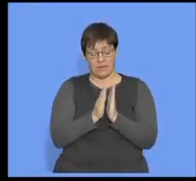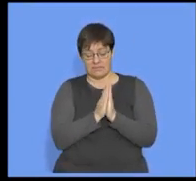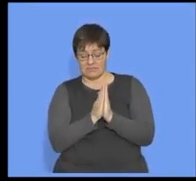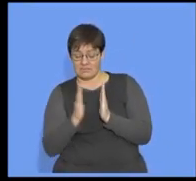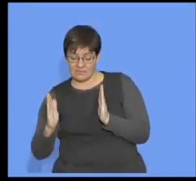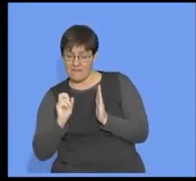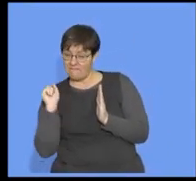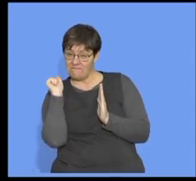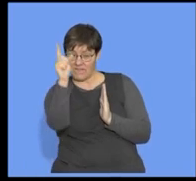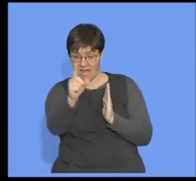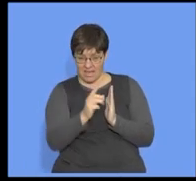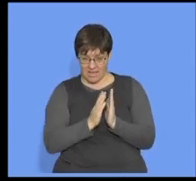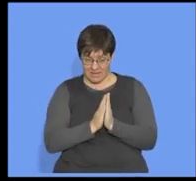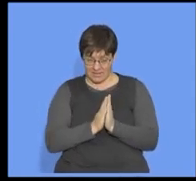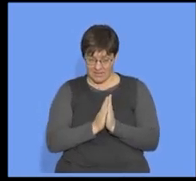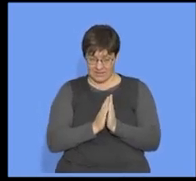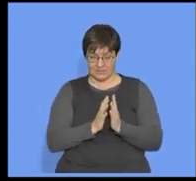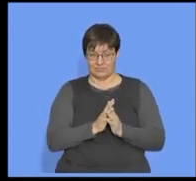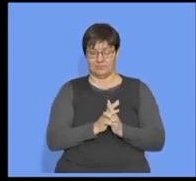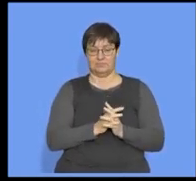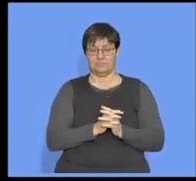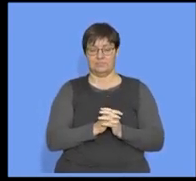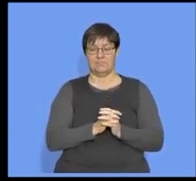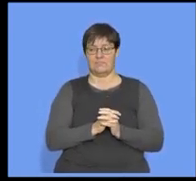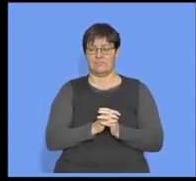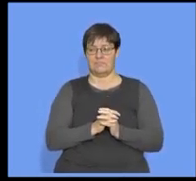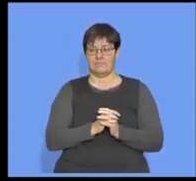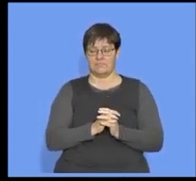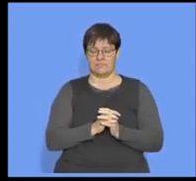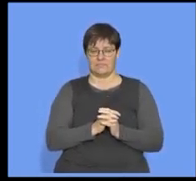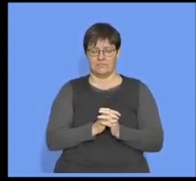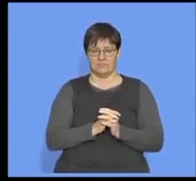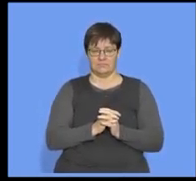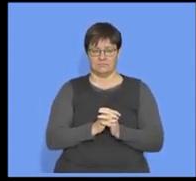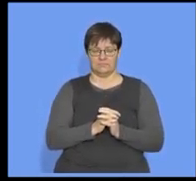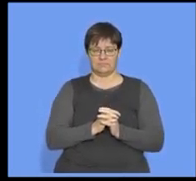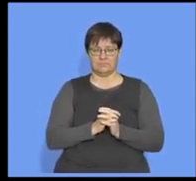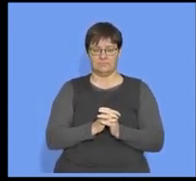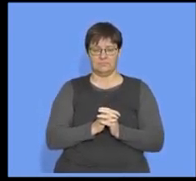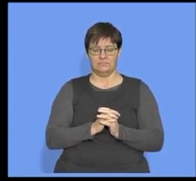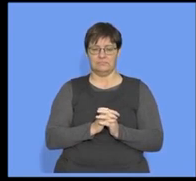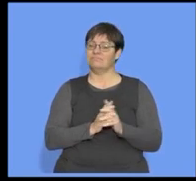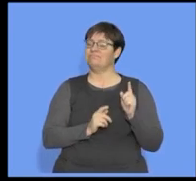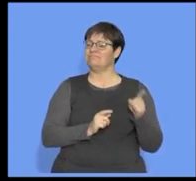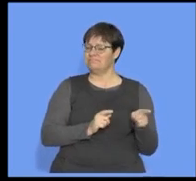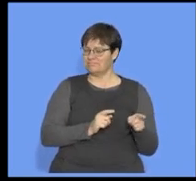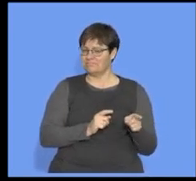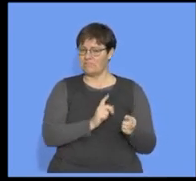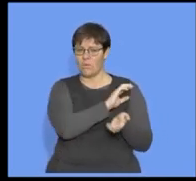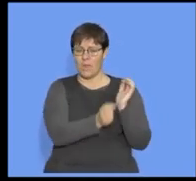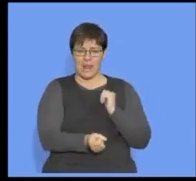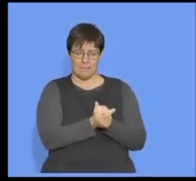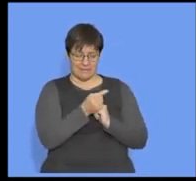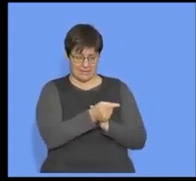we're looking at the focusing an image more than 6 meters. So what is happening in